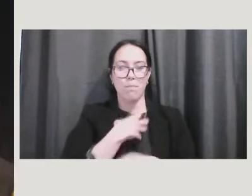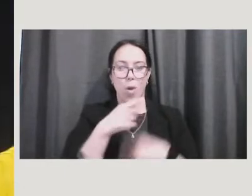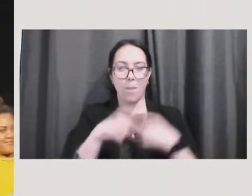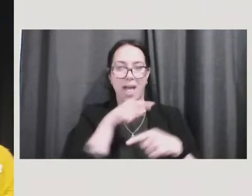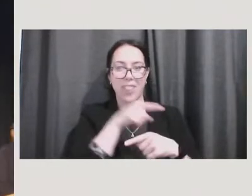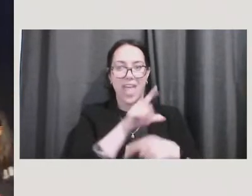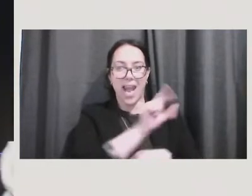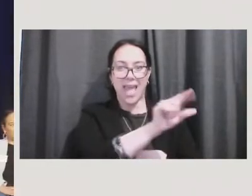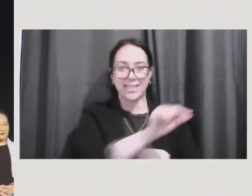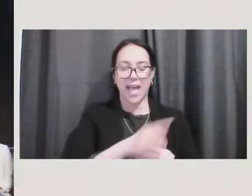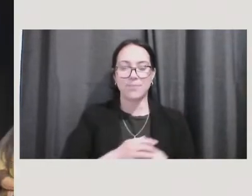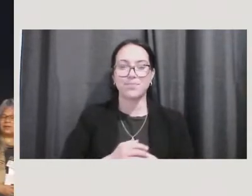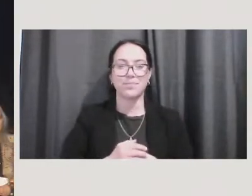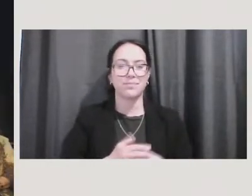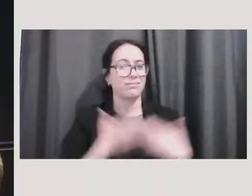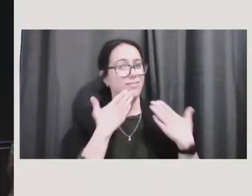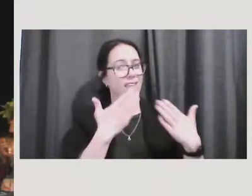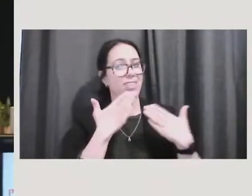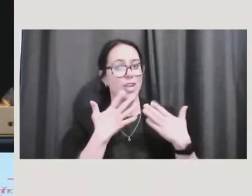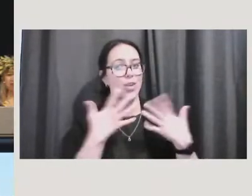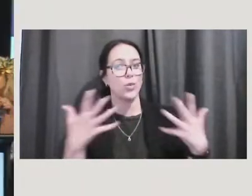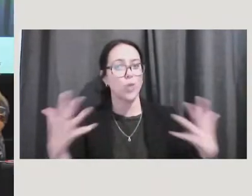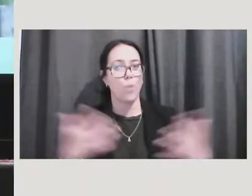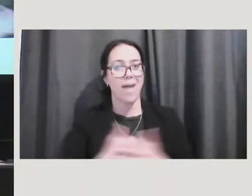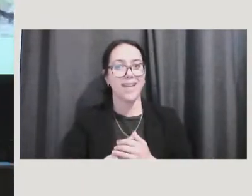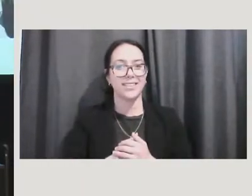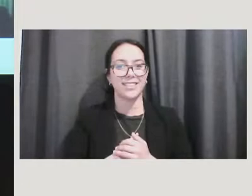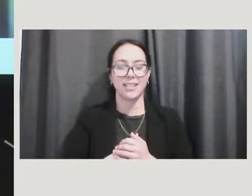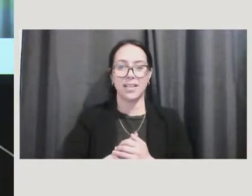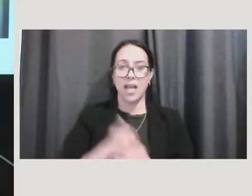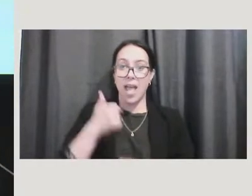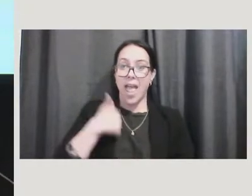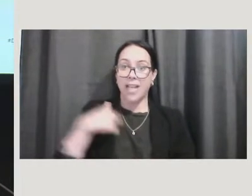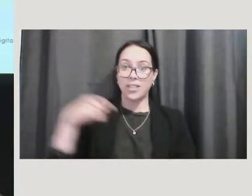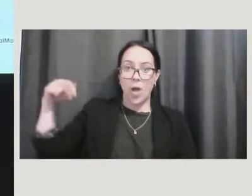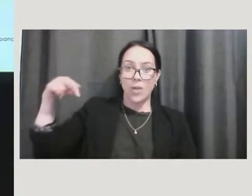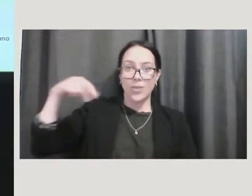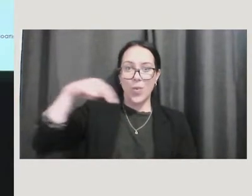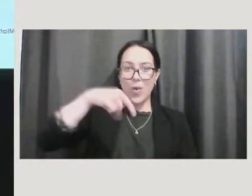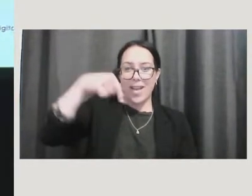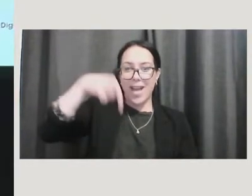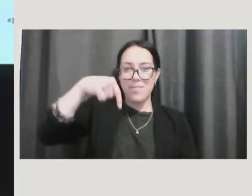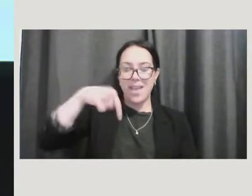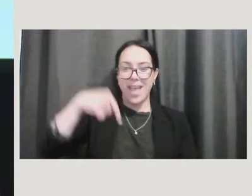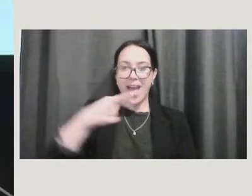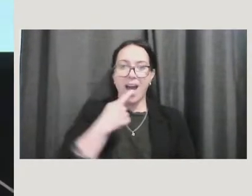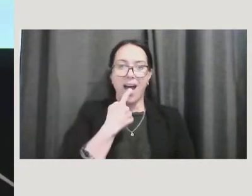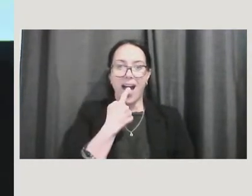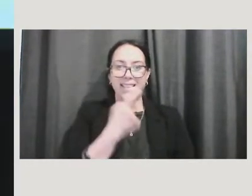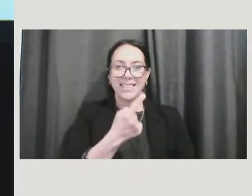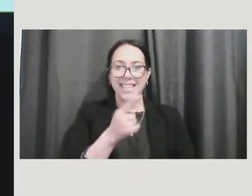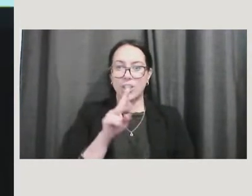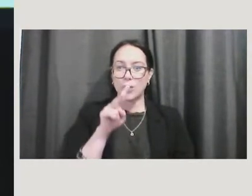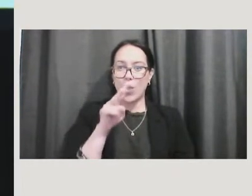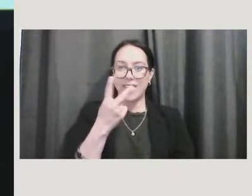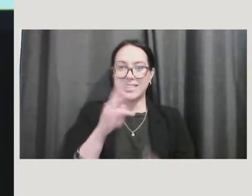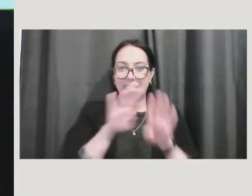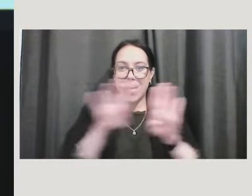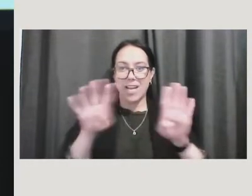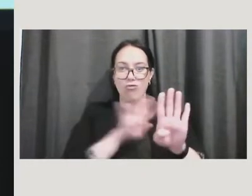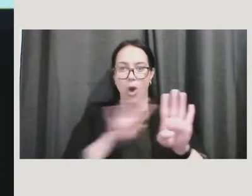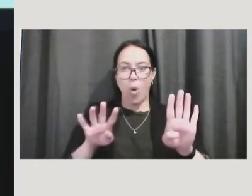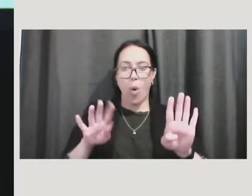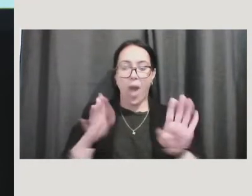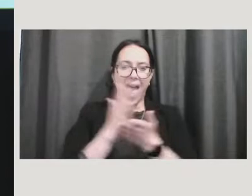thank you very much to you savvy as I was walking up here I actually said to the second row that I'm coming up here to run a Zumba